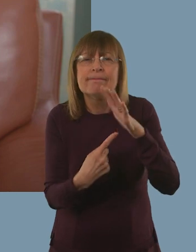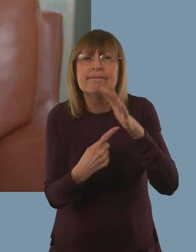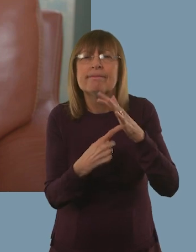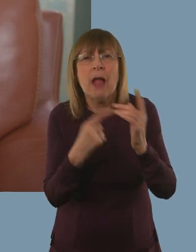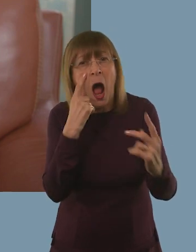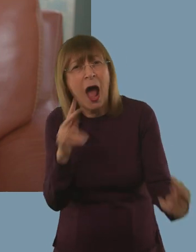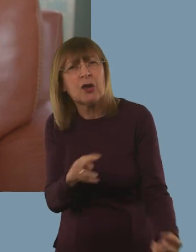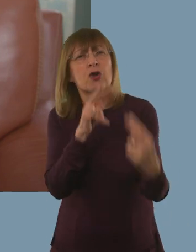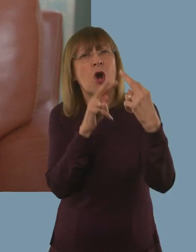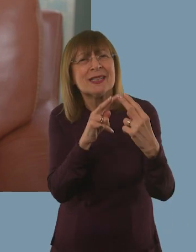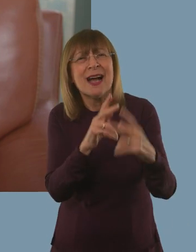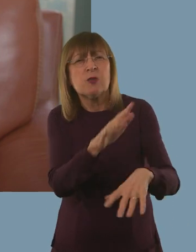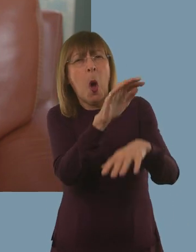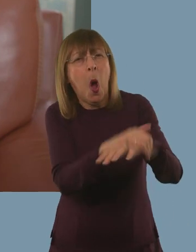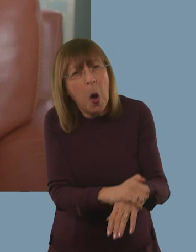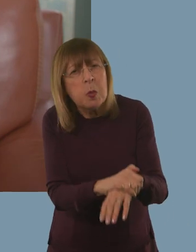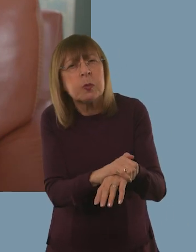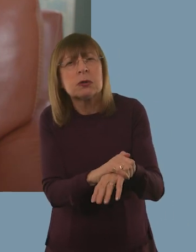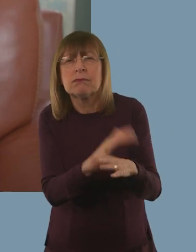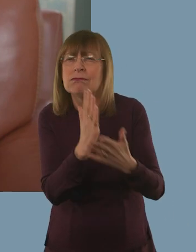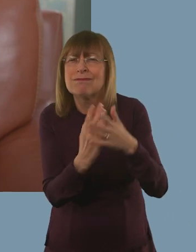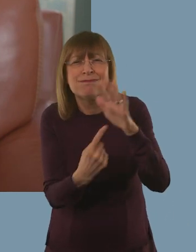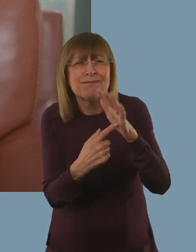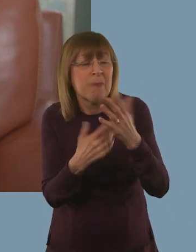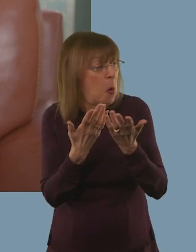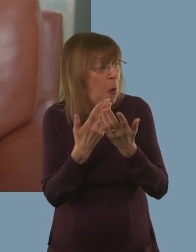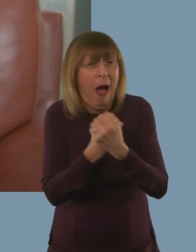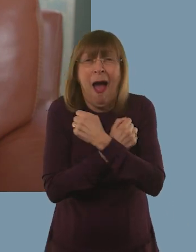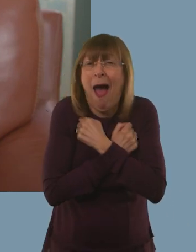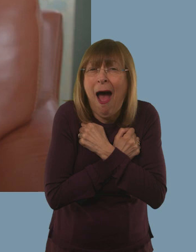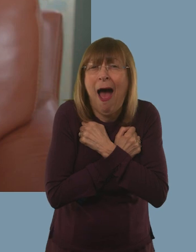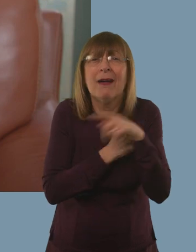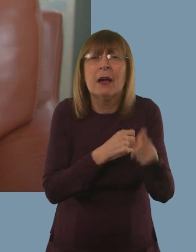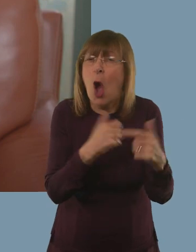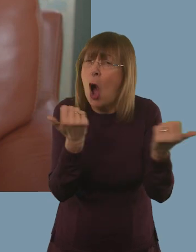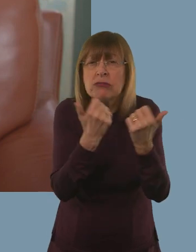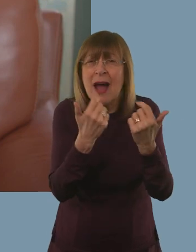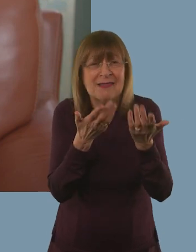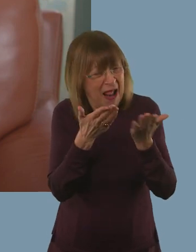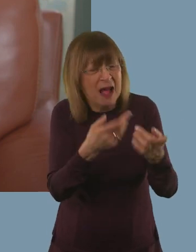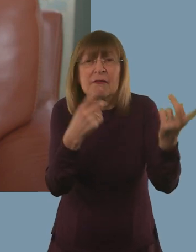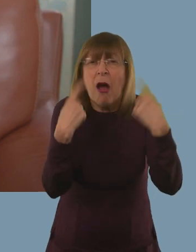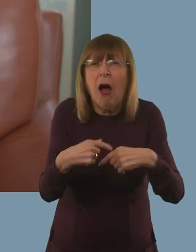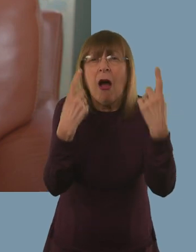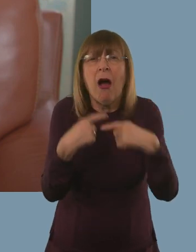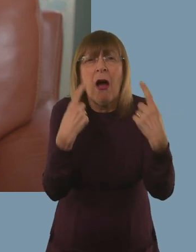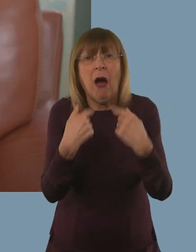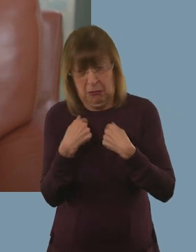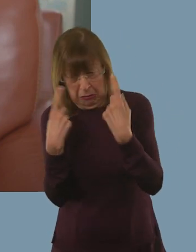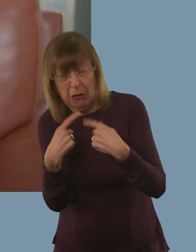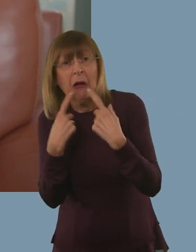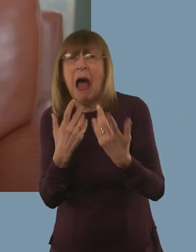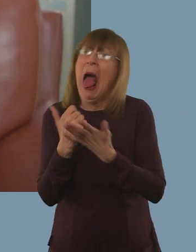time, and make the eye contact and like hold the hand at certain moments, or give them a hug. Let them cry. It's okay to cry together.